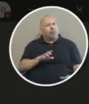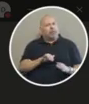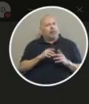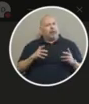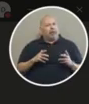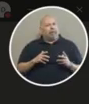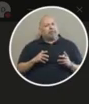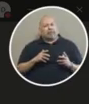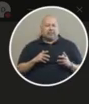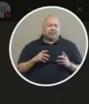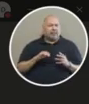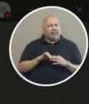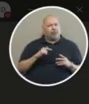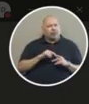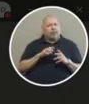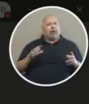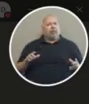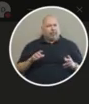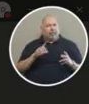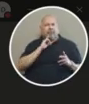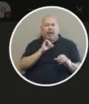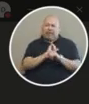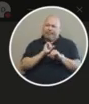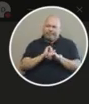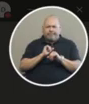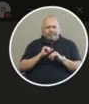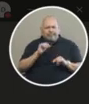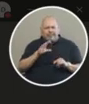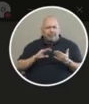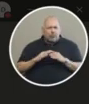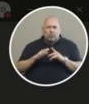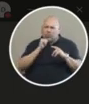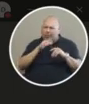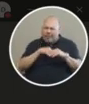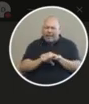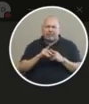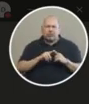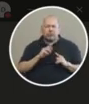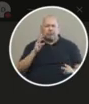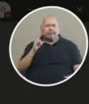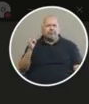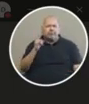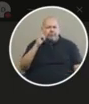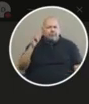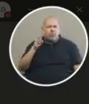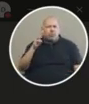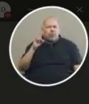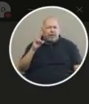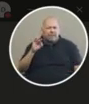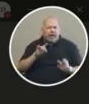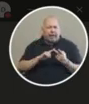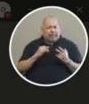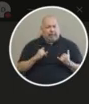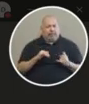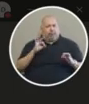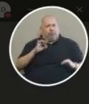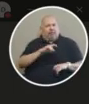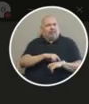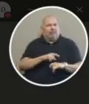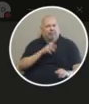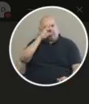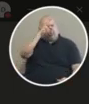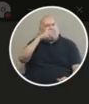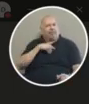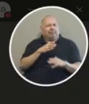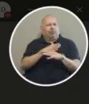lot of this digitally, there are a lot of communities in the city who don't have access to Wi-Fi. And this, I think, is the perfect time to be creative